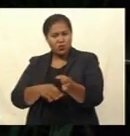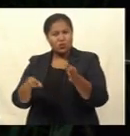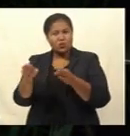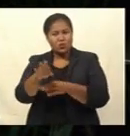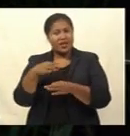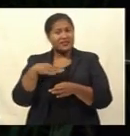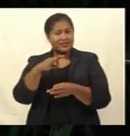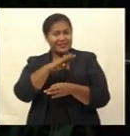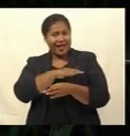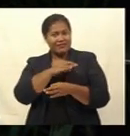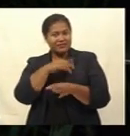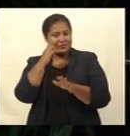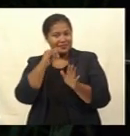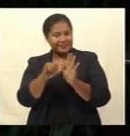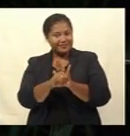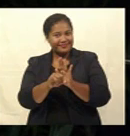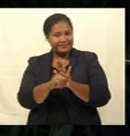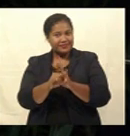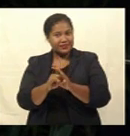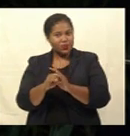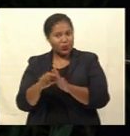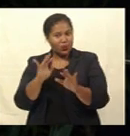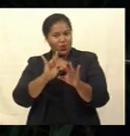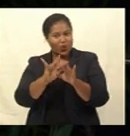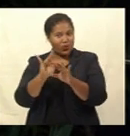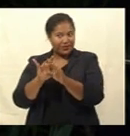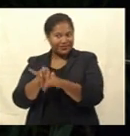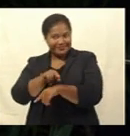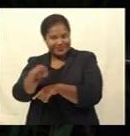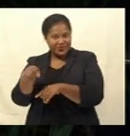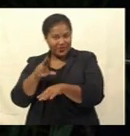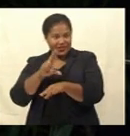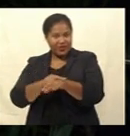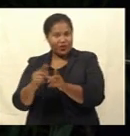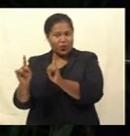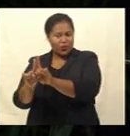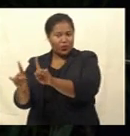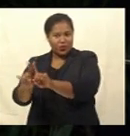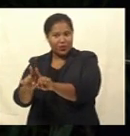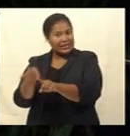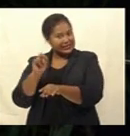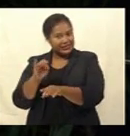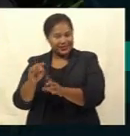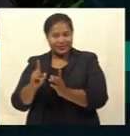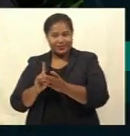may have been identified as close contact and will need to be isolated.